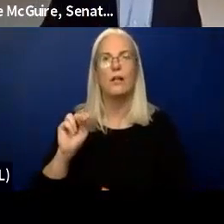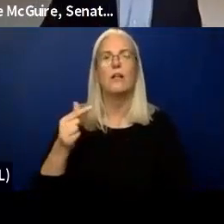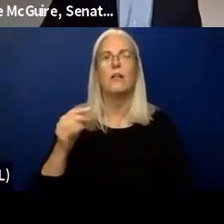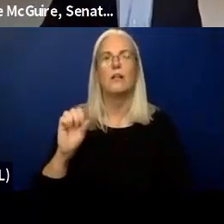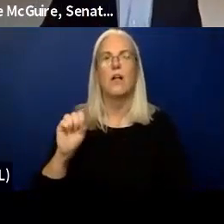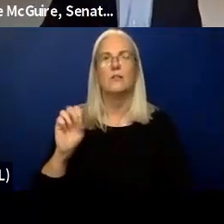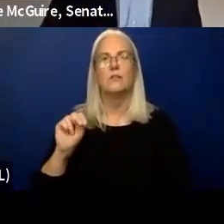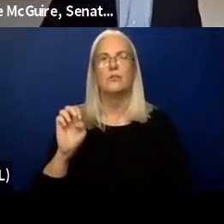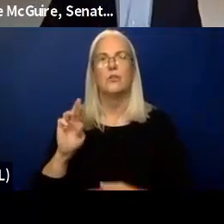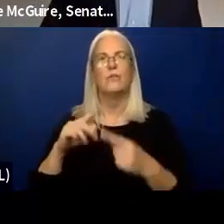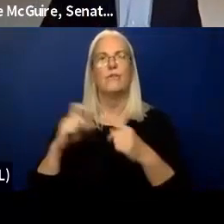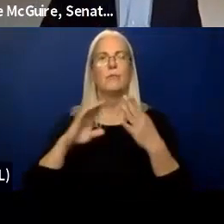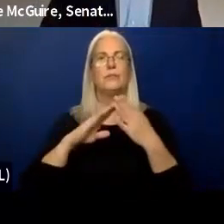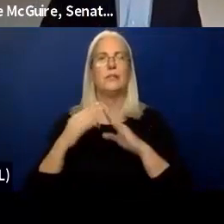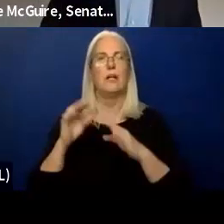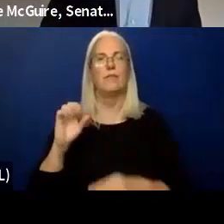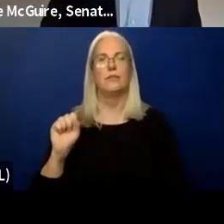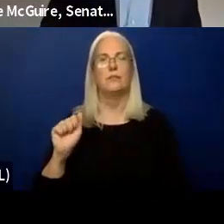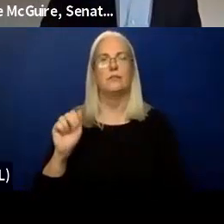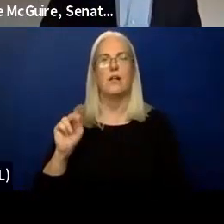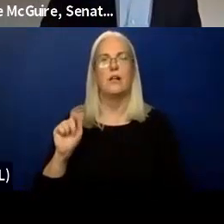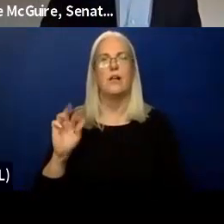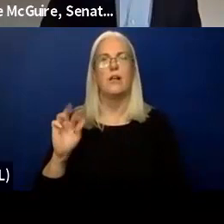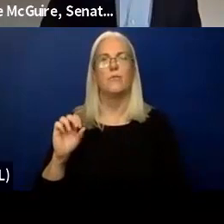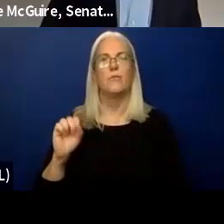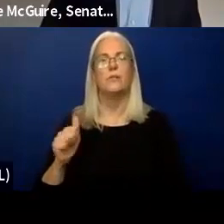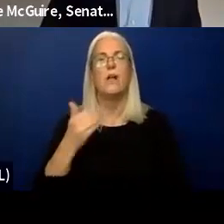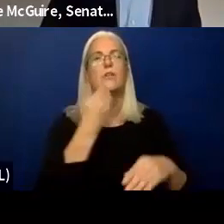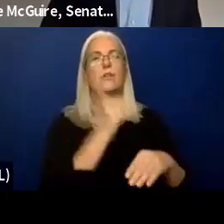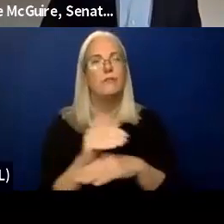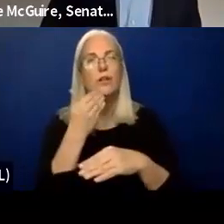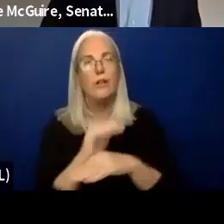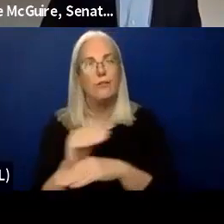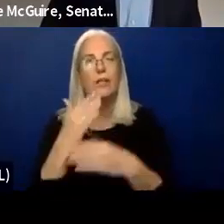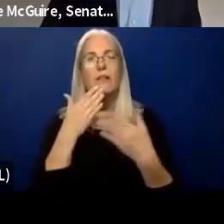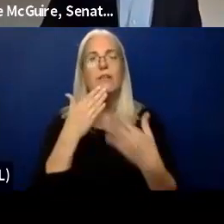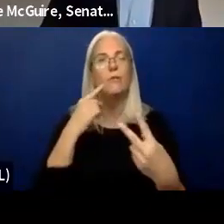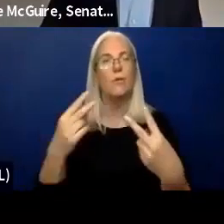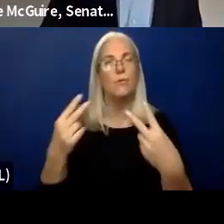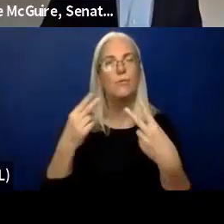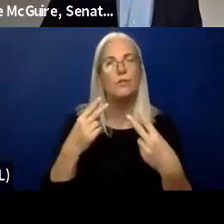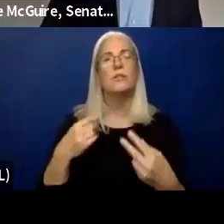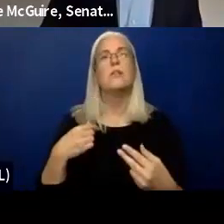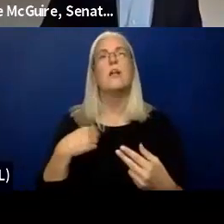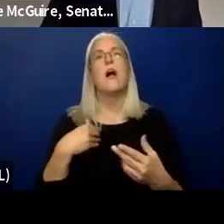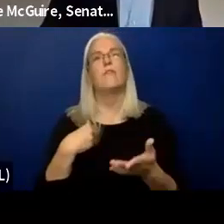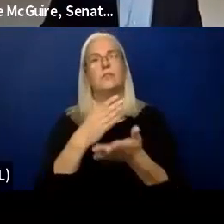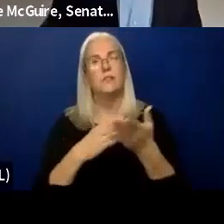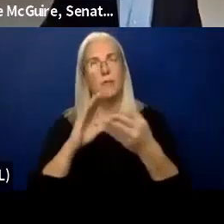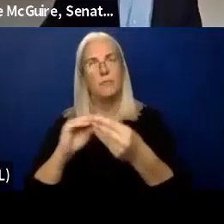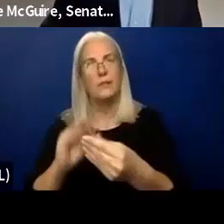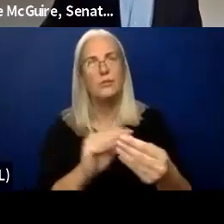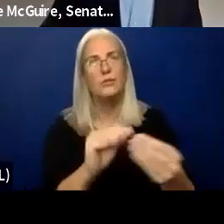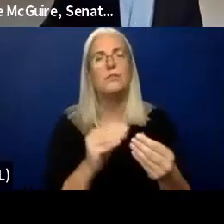Good evening, everyone. Thanks for having me. Just a few updates for Santa Rosa on the fire side. The fire's looking really, really good in Santa Rosa, all the way